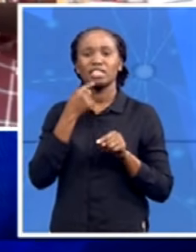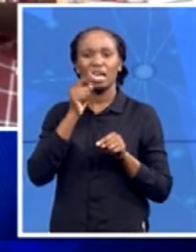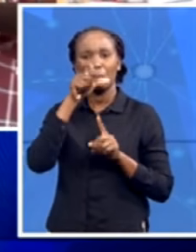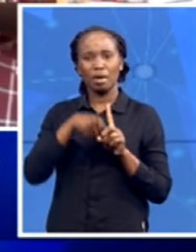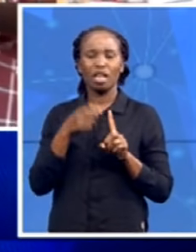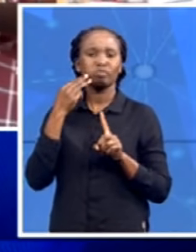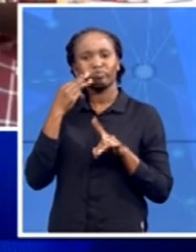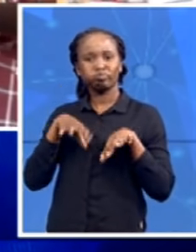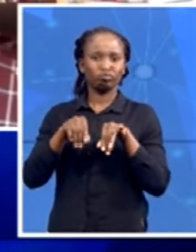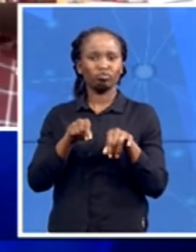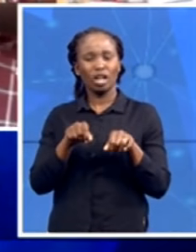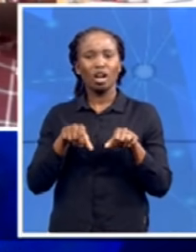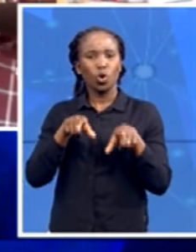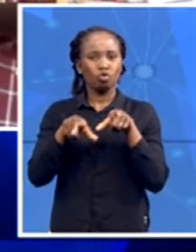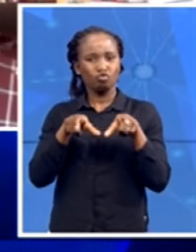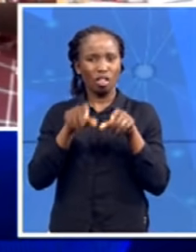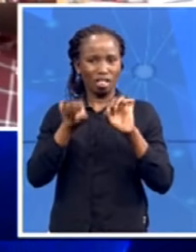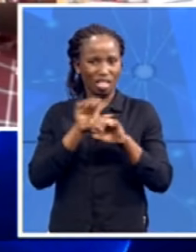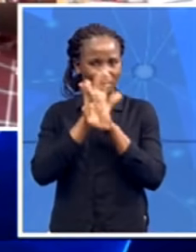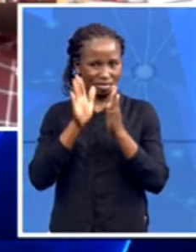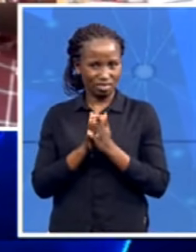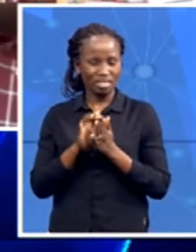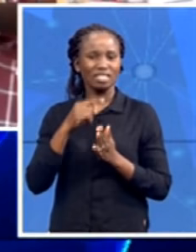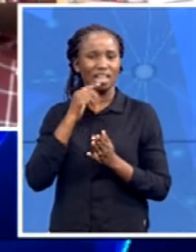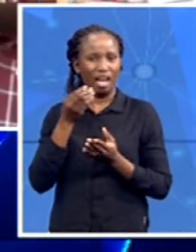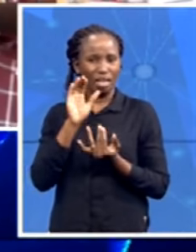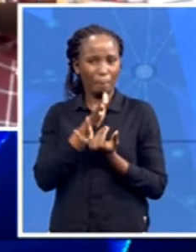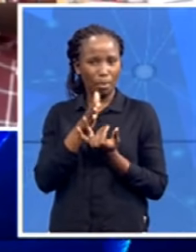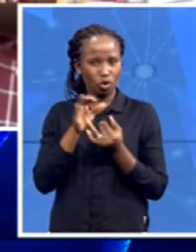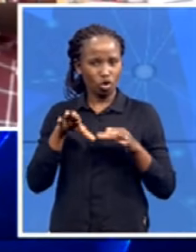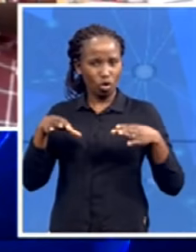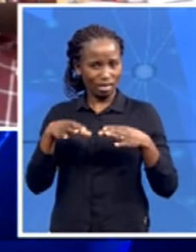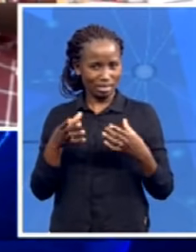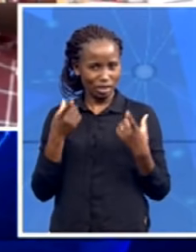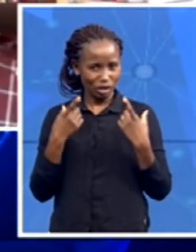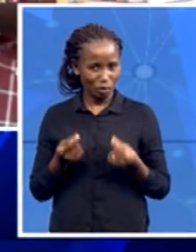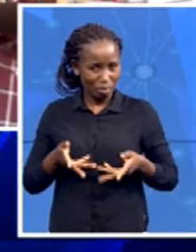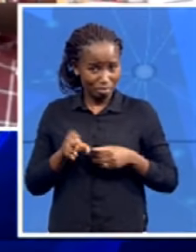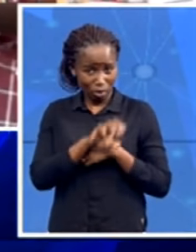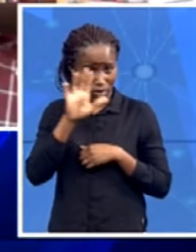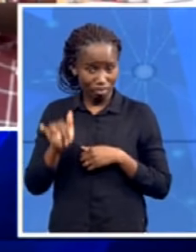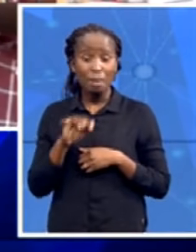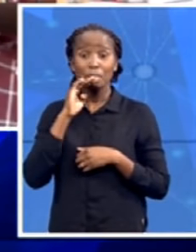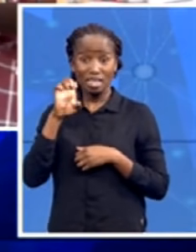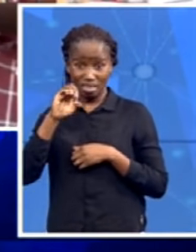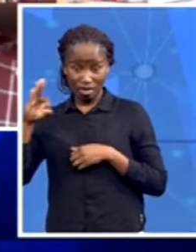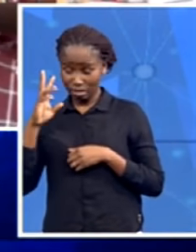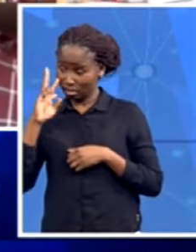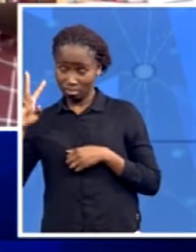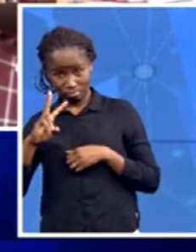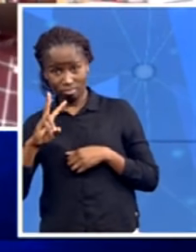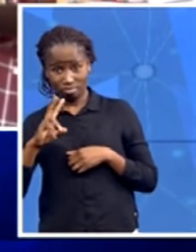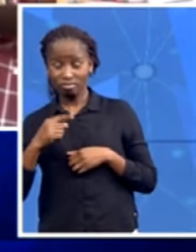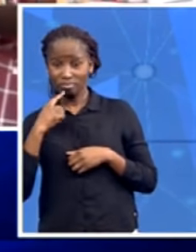back on the emerging middle class here in South Africa, and the EFF seems to be boldly gunning for the socialist